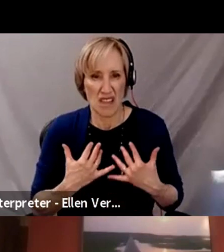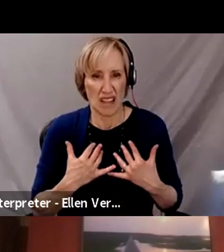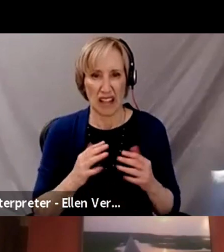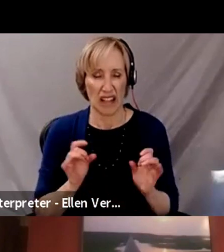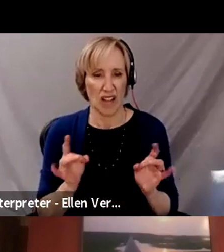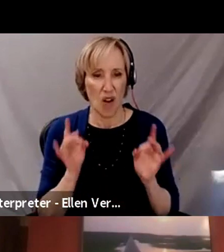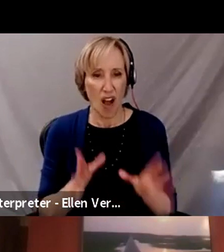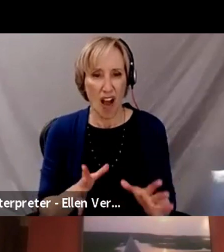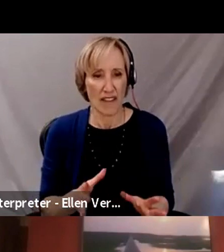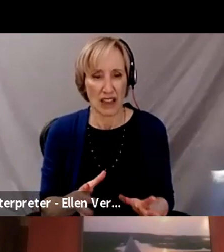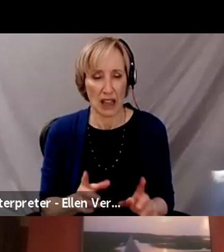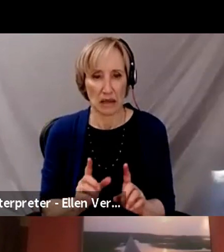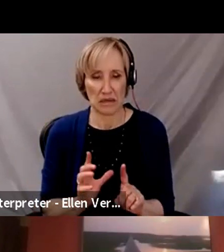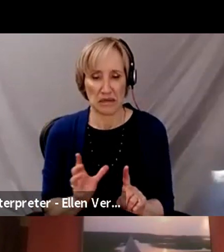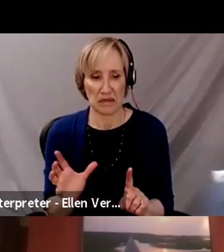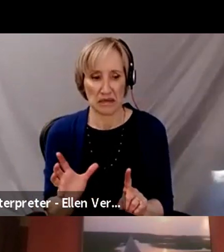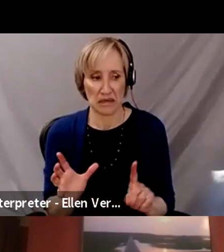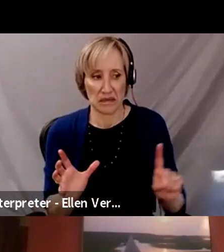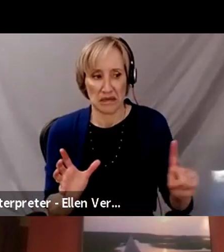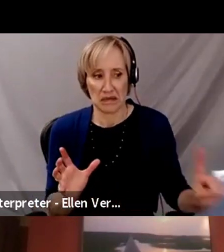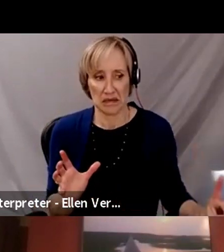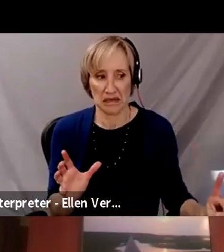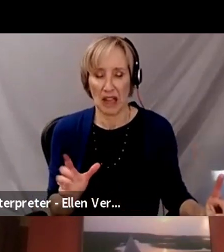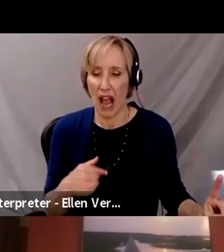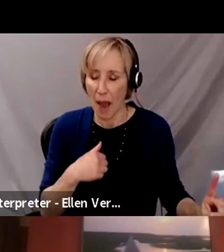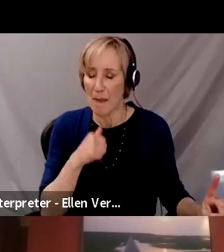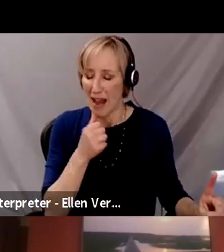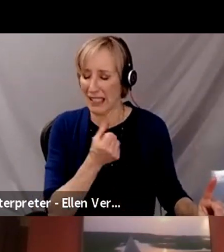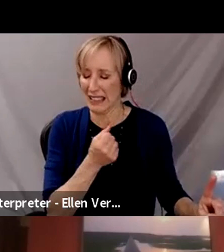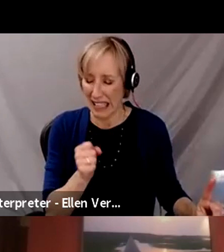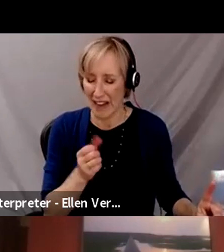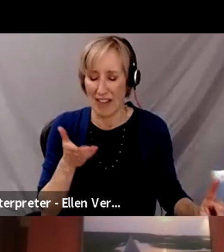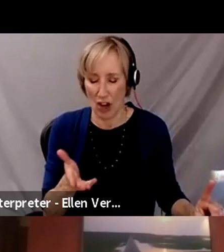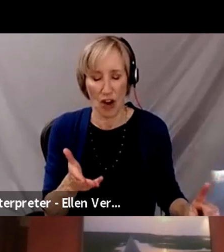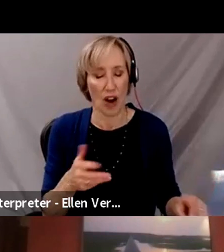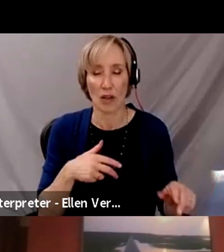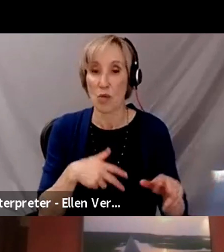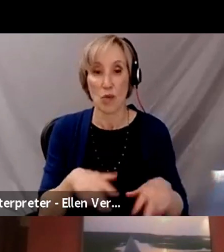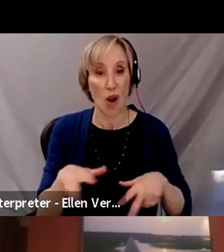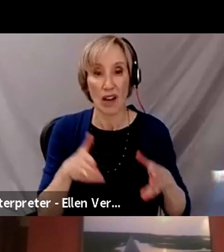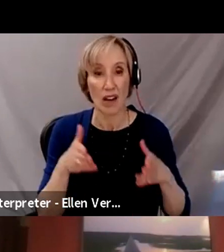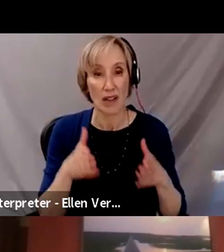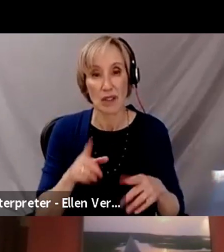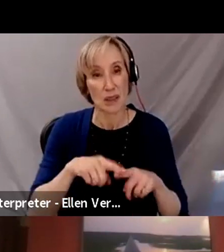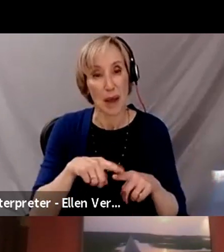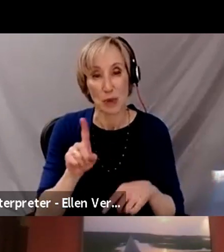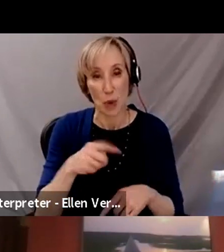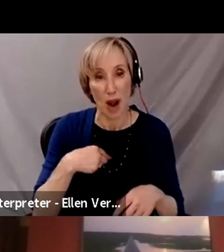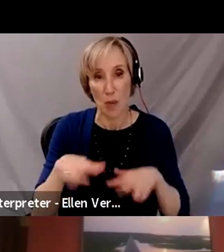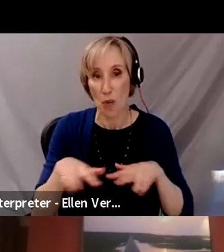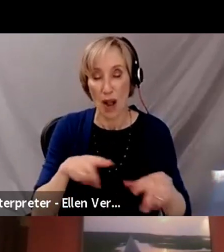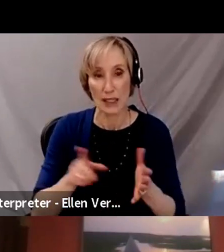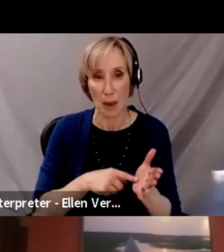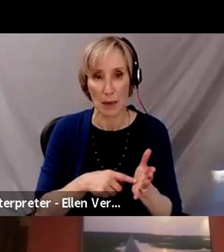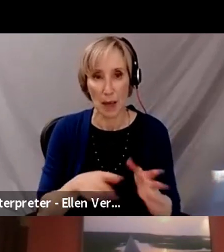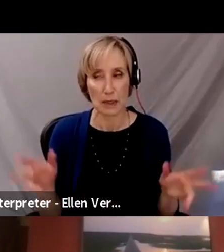realized that like I was not safe in that environment, and I feel that walking down the street so often. Depends on which kind of communities I'm